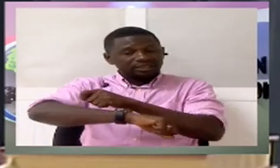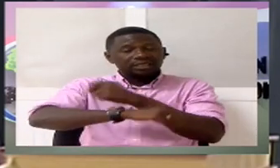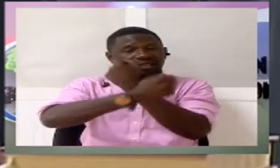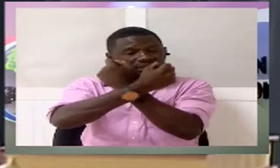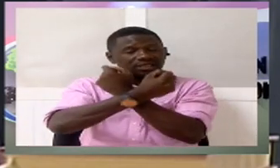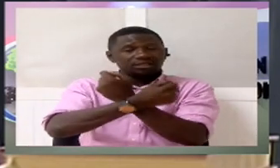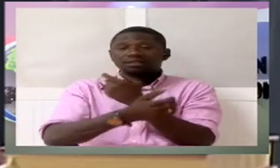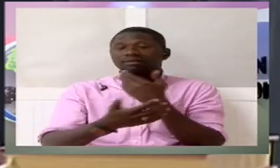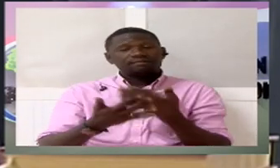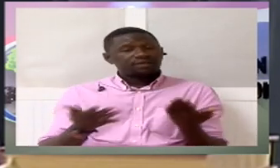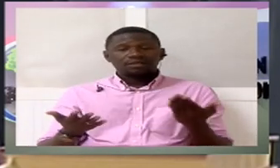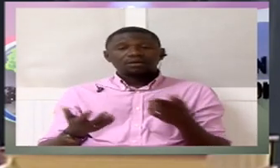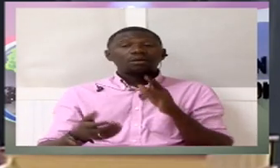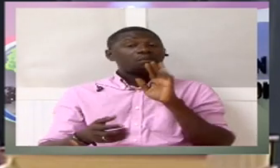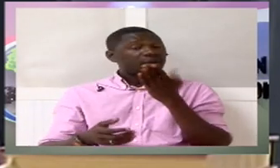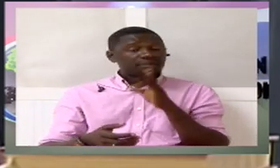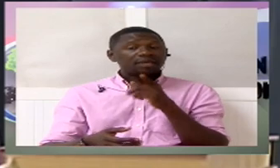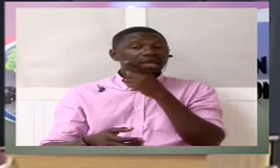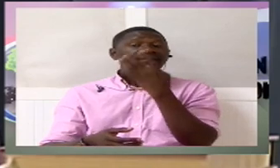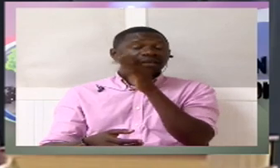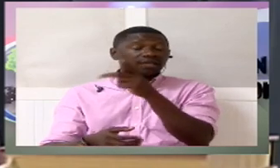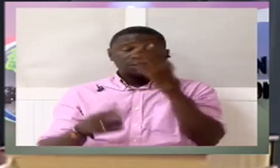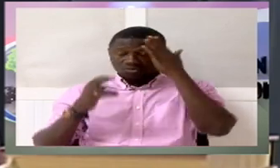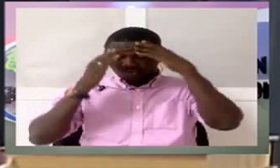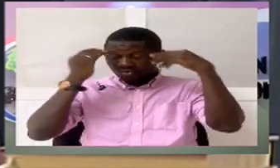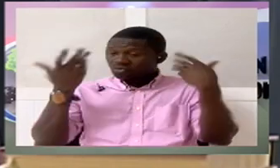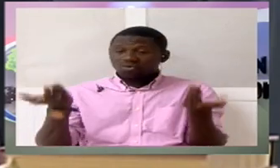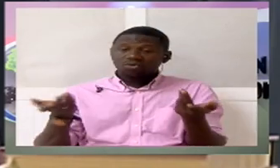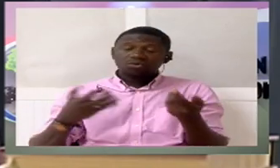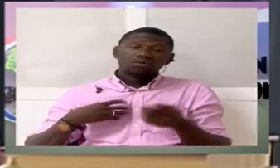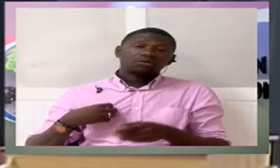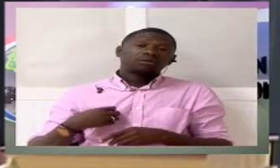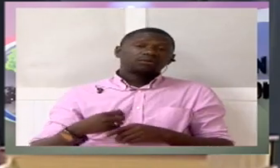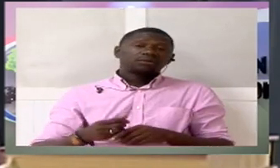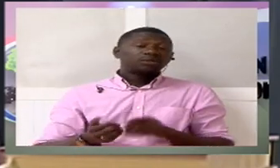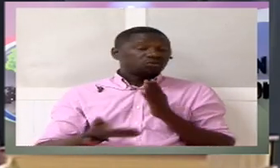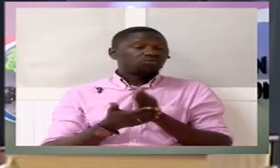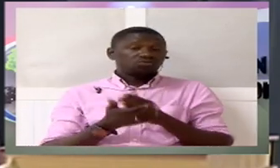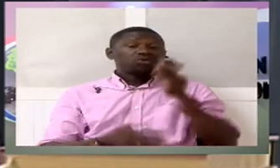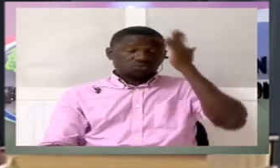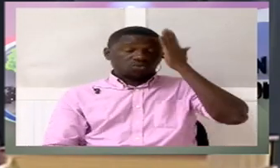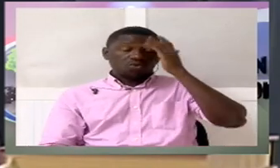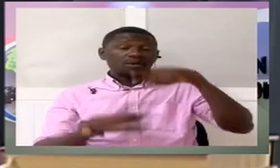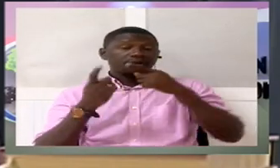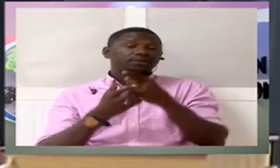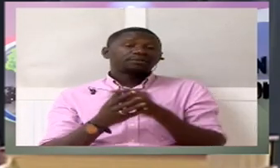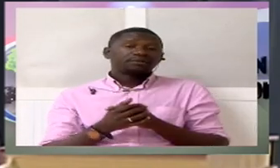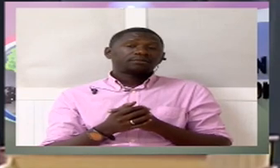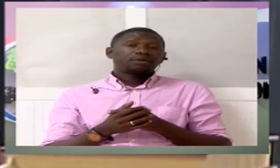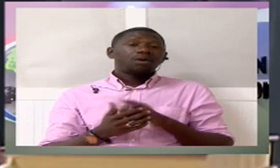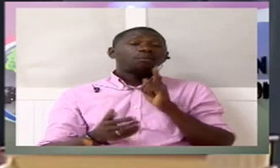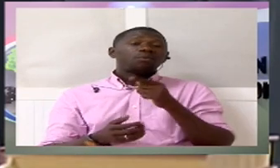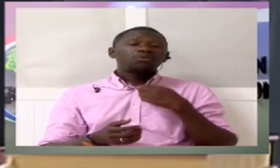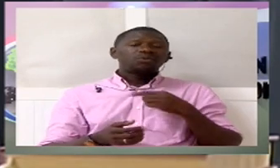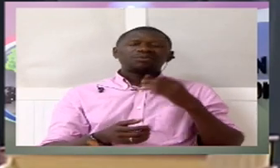malo. But that he, Yaya Jame, wasn't aware. Obviously, alone. Obviously, he was aware. But in Tonga assumed